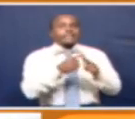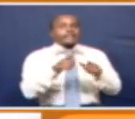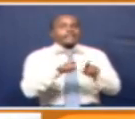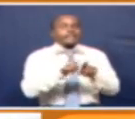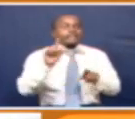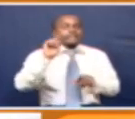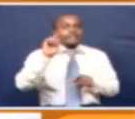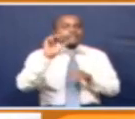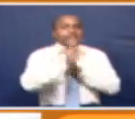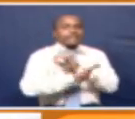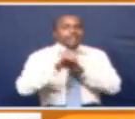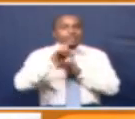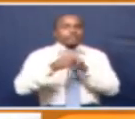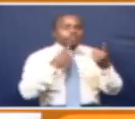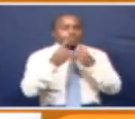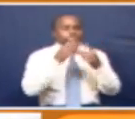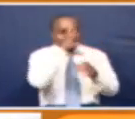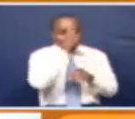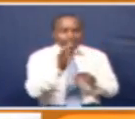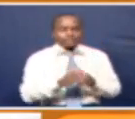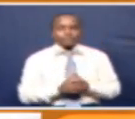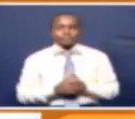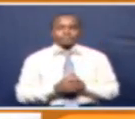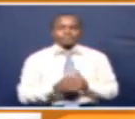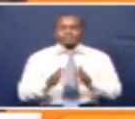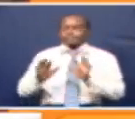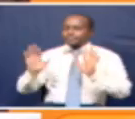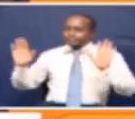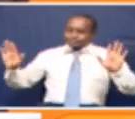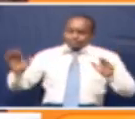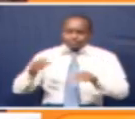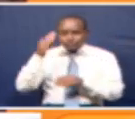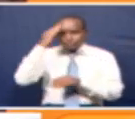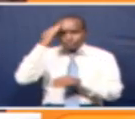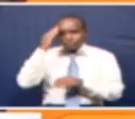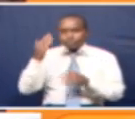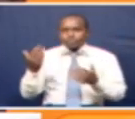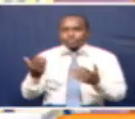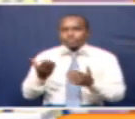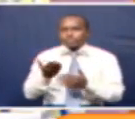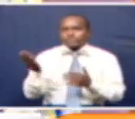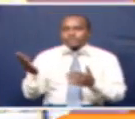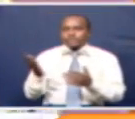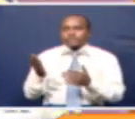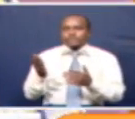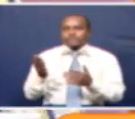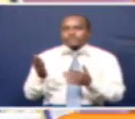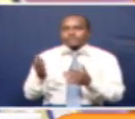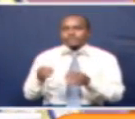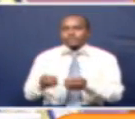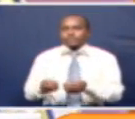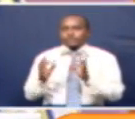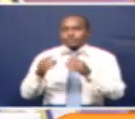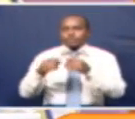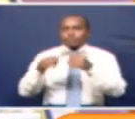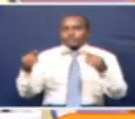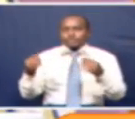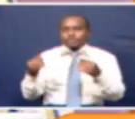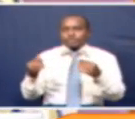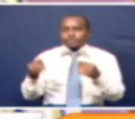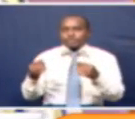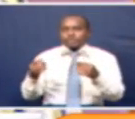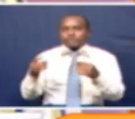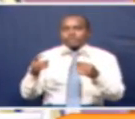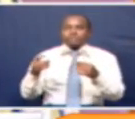to talk and talk seriously. You know, Hussein, I think our colleagues, now the official opposition, must have lost their